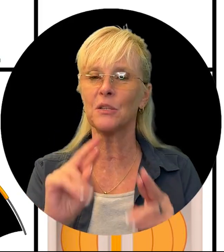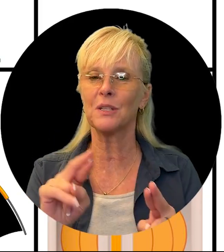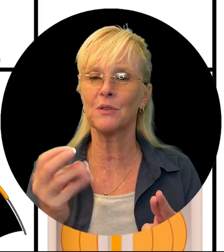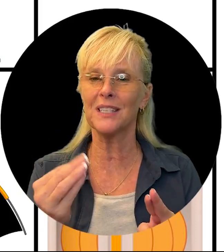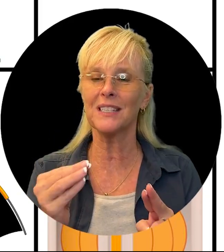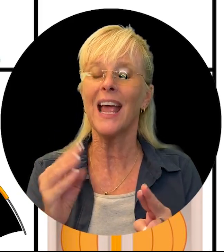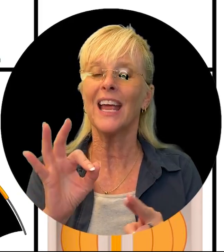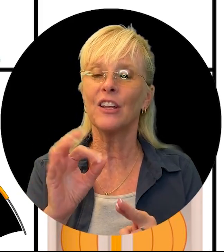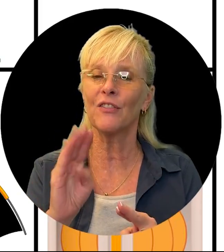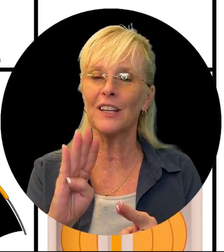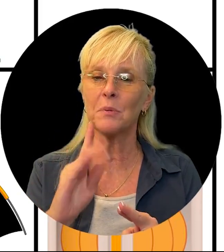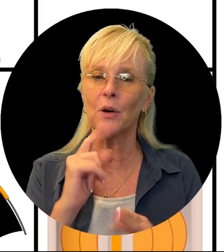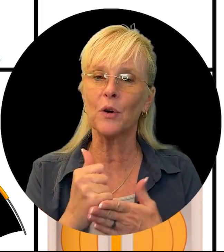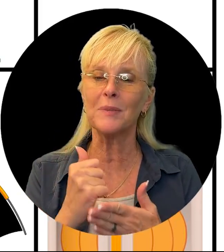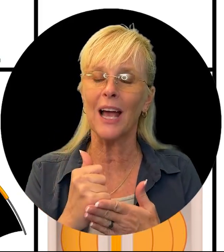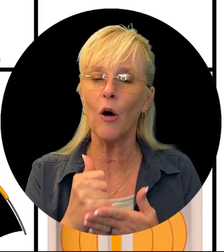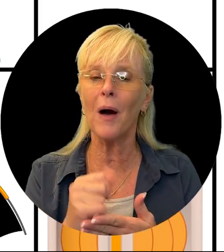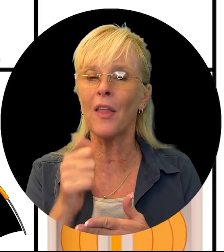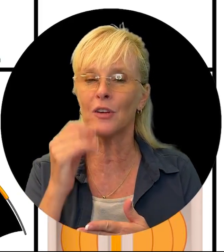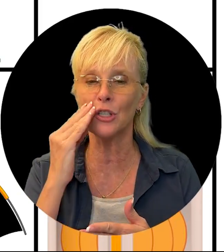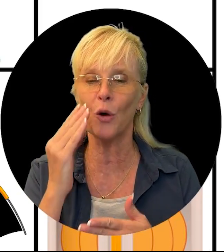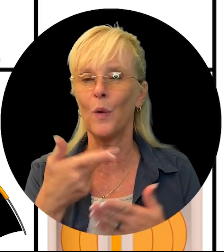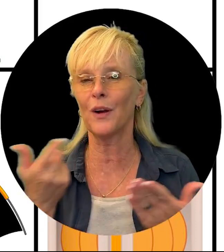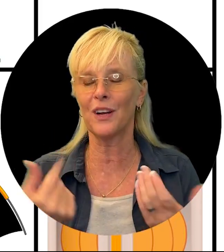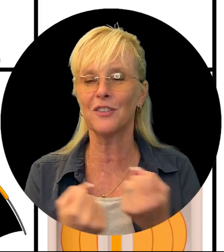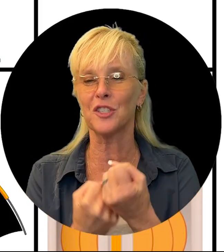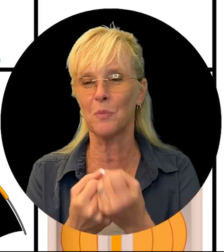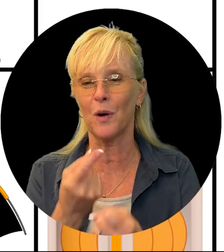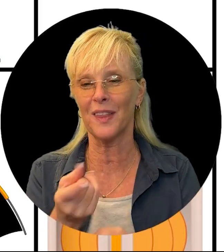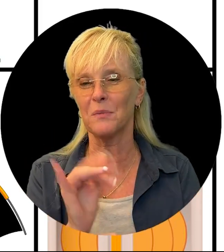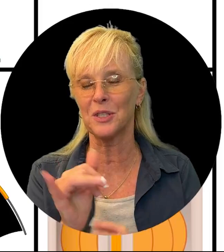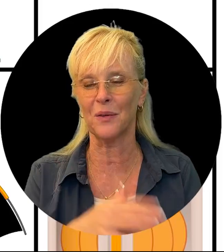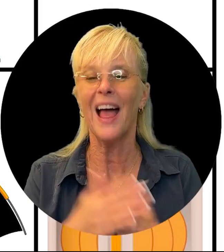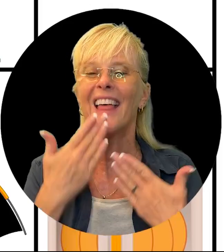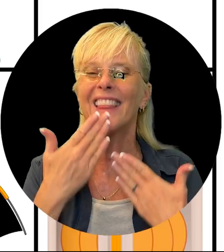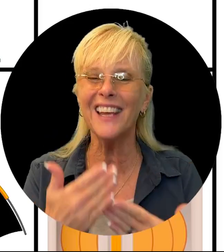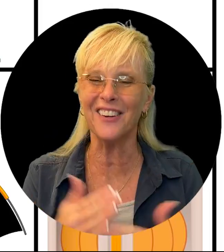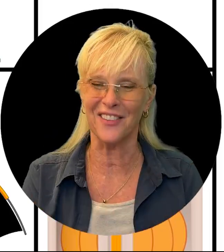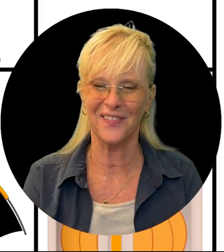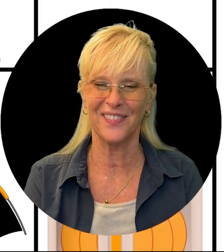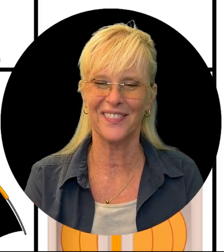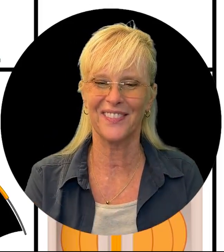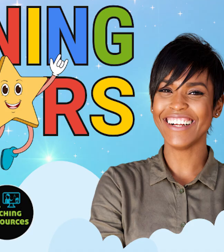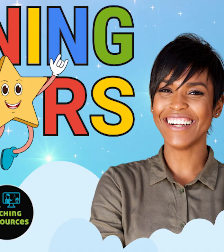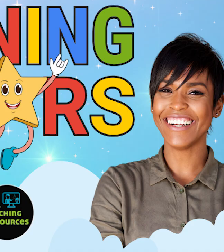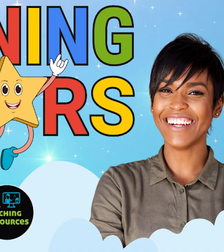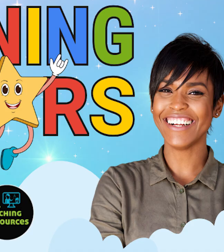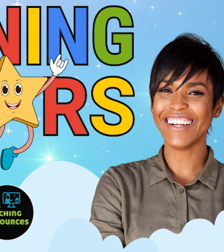Teaching Resources in your Facebook group to help others know we are here to support them too. Thank you.